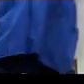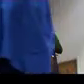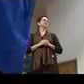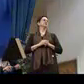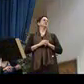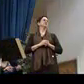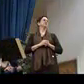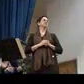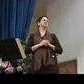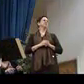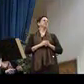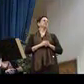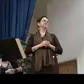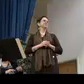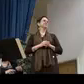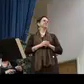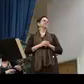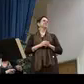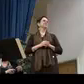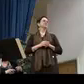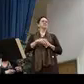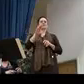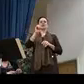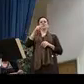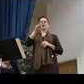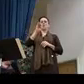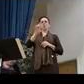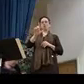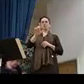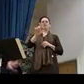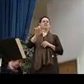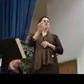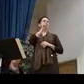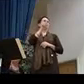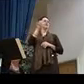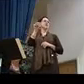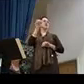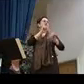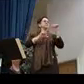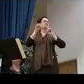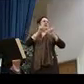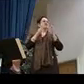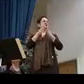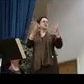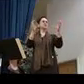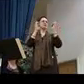April Long Angel, Associate of Science, General Education.